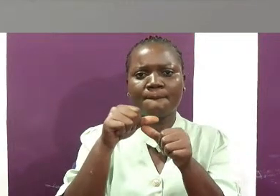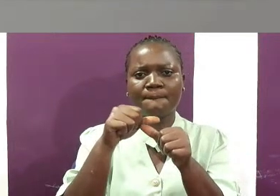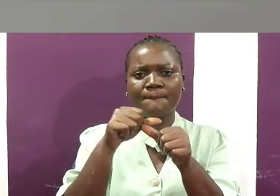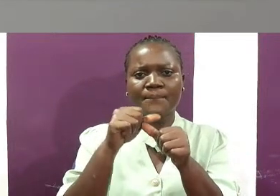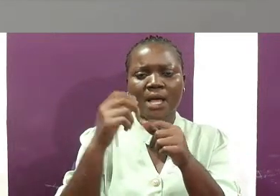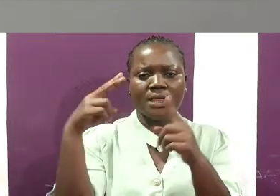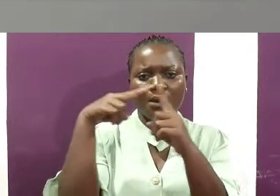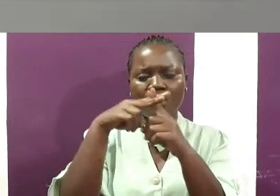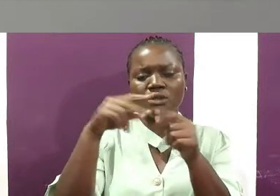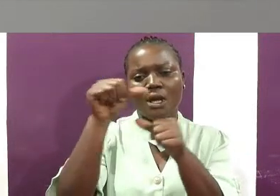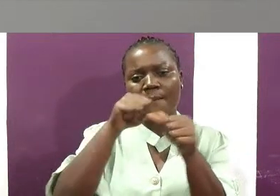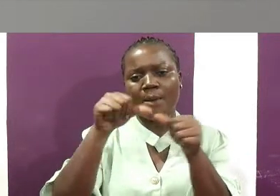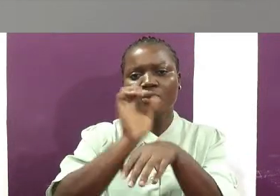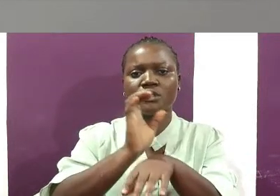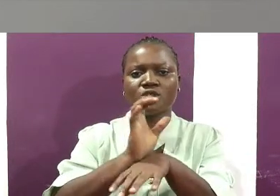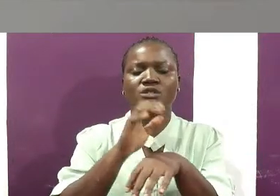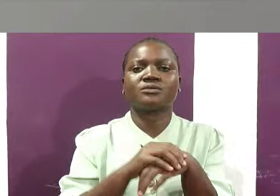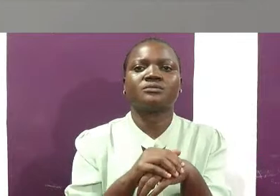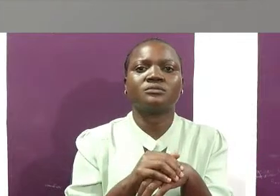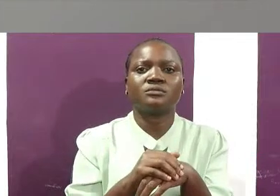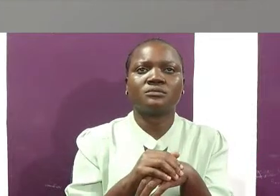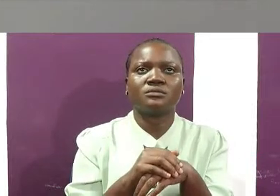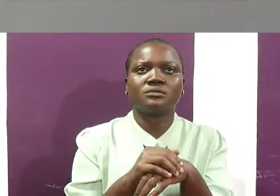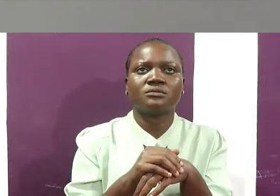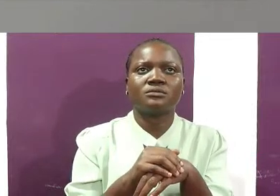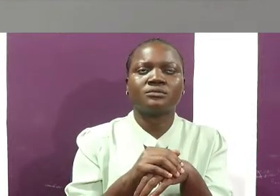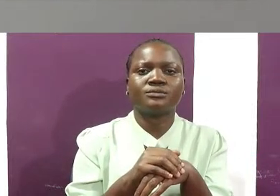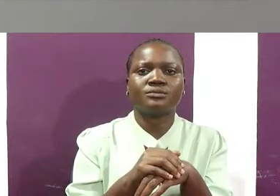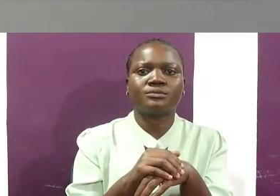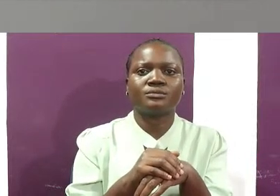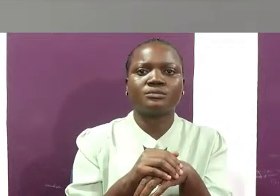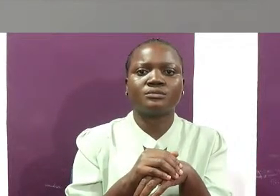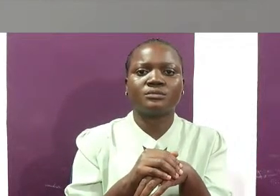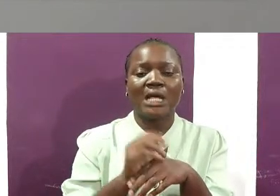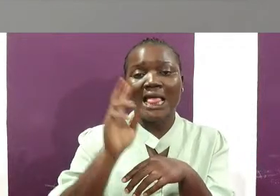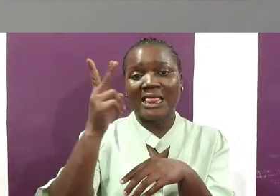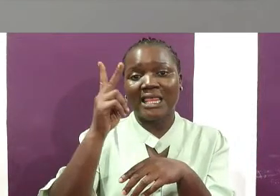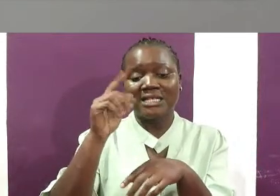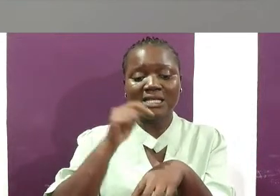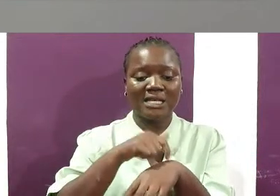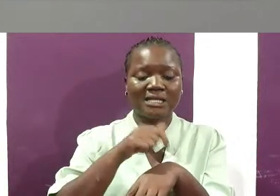On day two, we covered church in God's scheme of redemption.